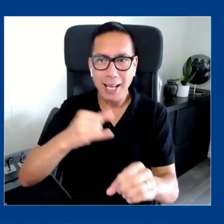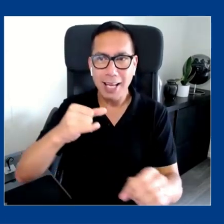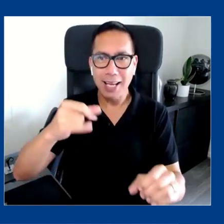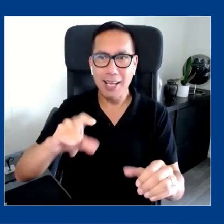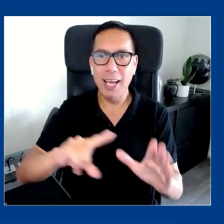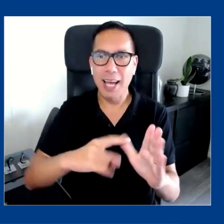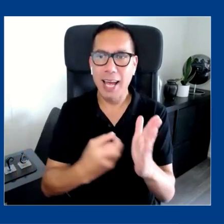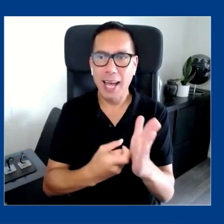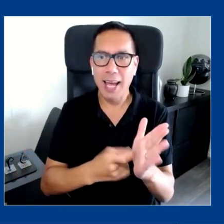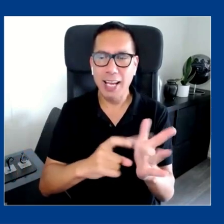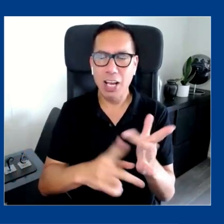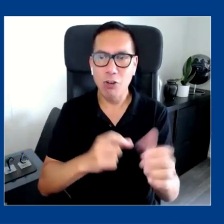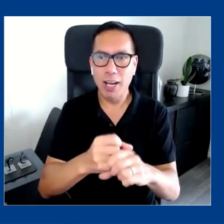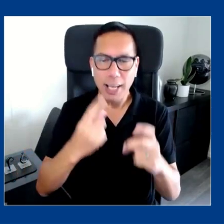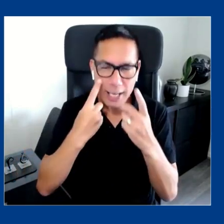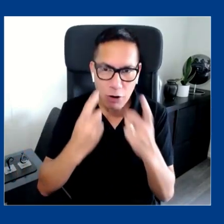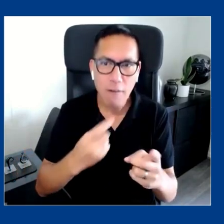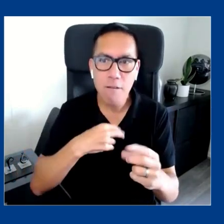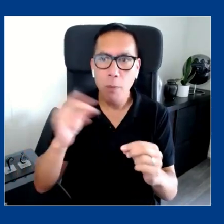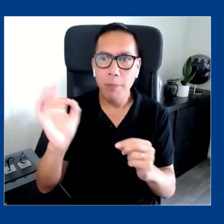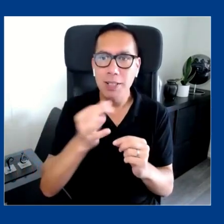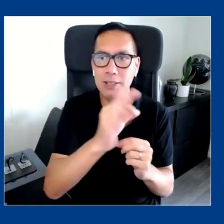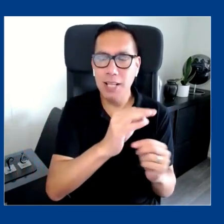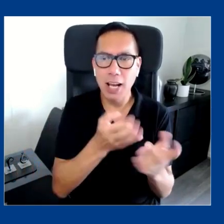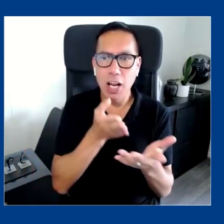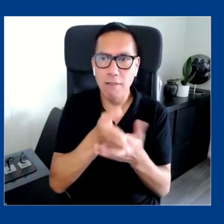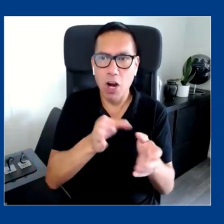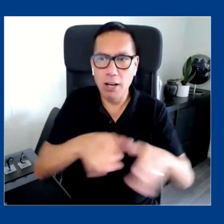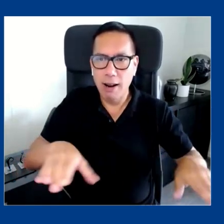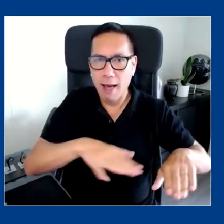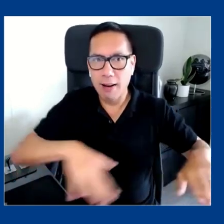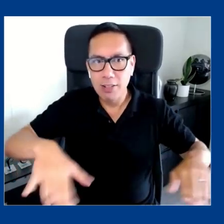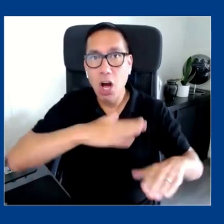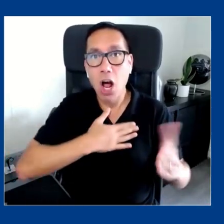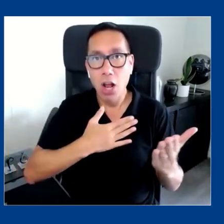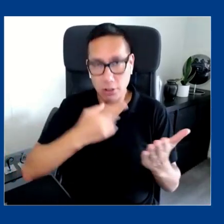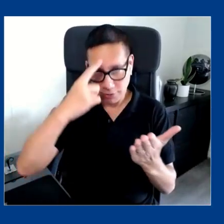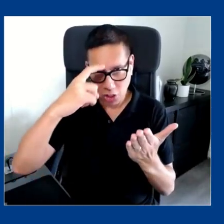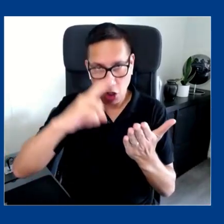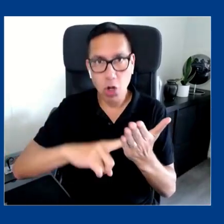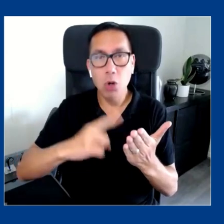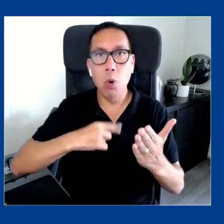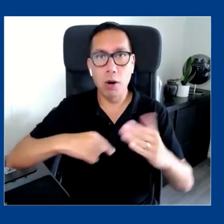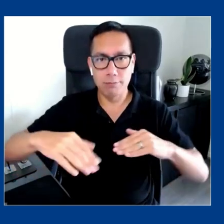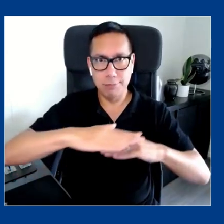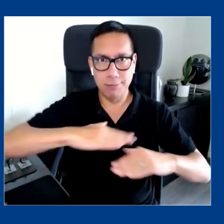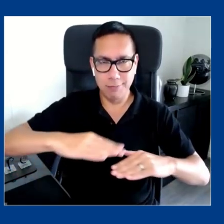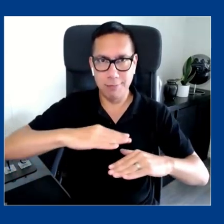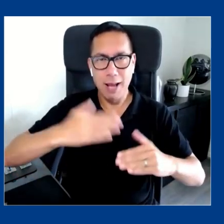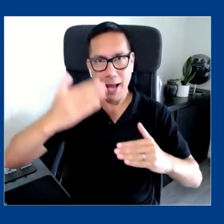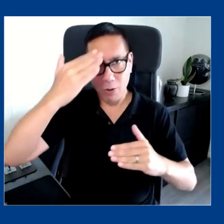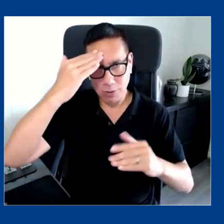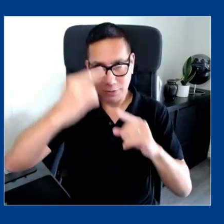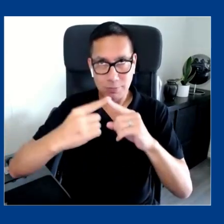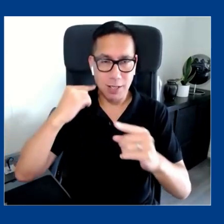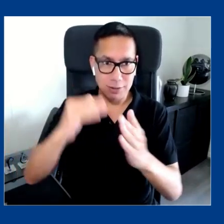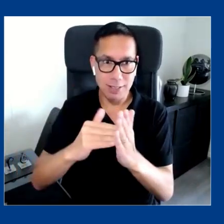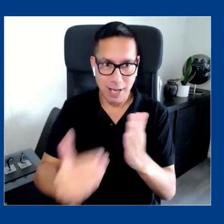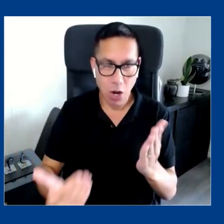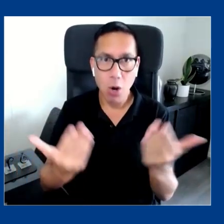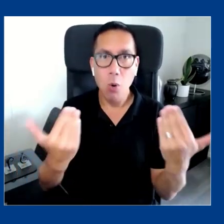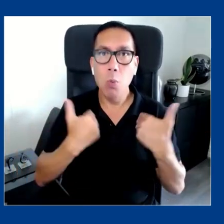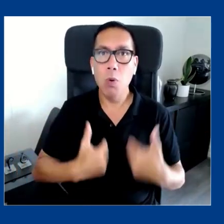I'd like to acknowledge the Kulin Nation and their elders past and present in Melbourne, where I live and work, and the elders past